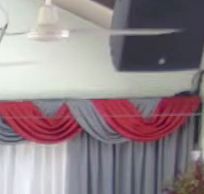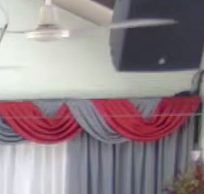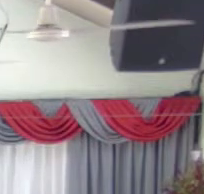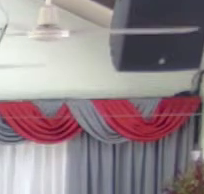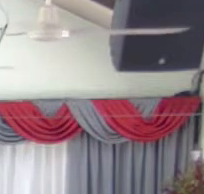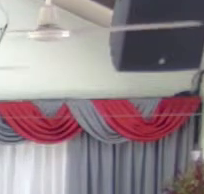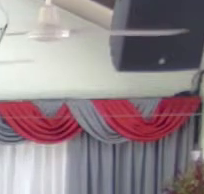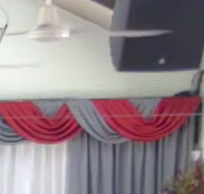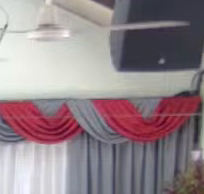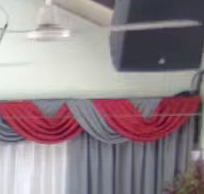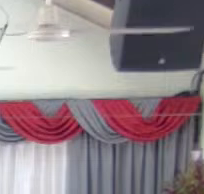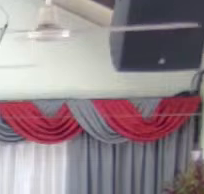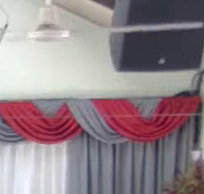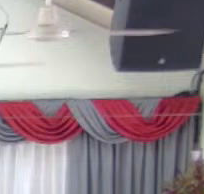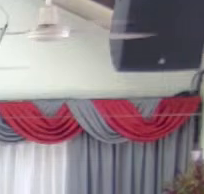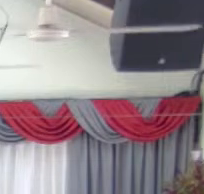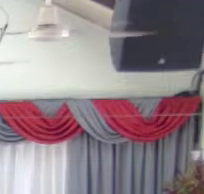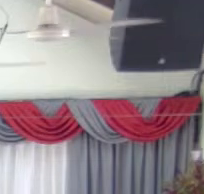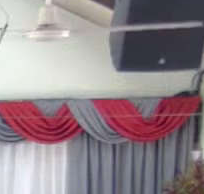highest